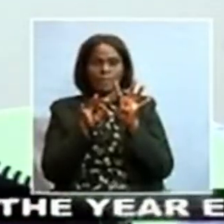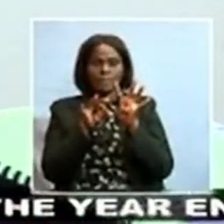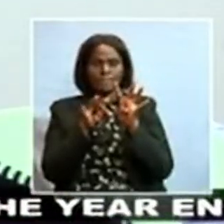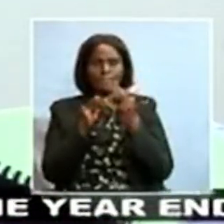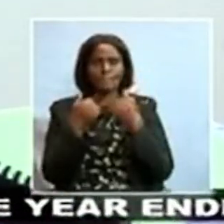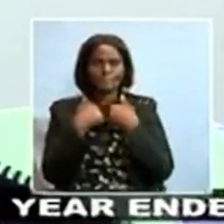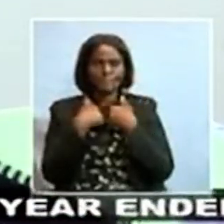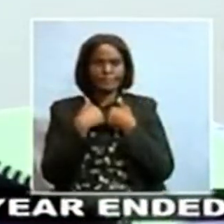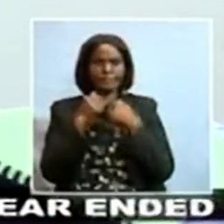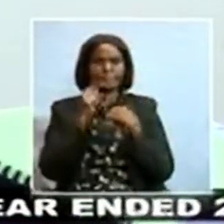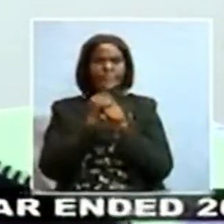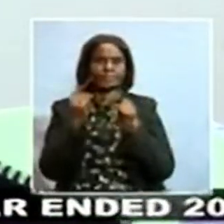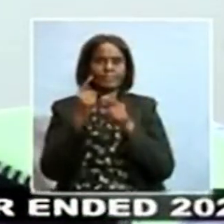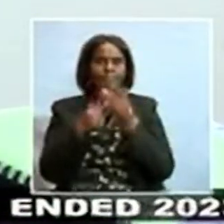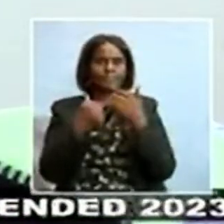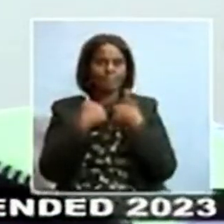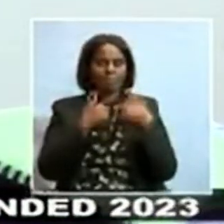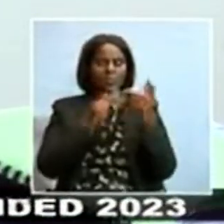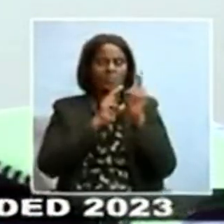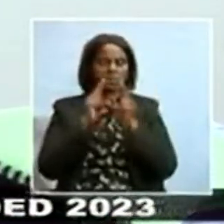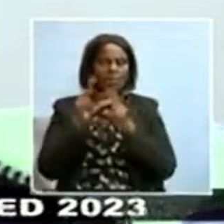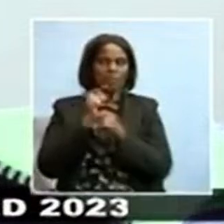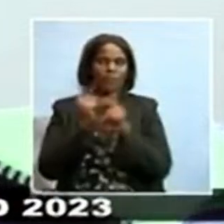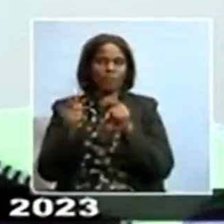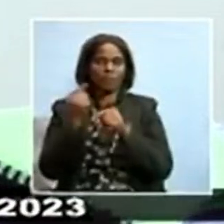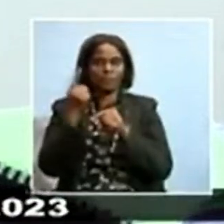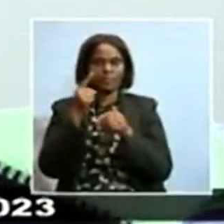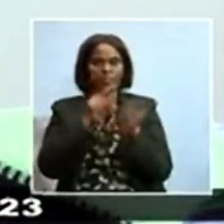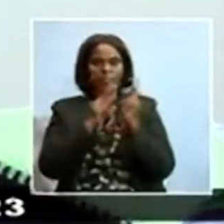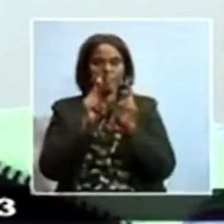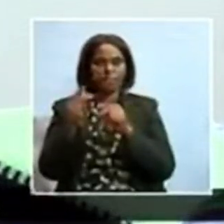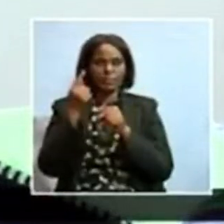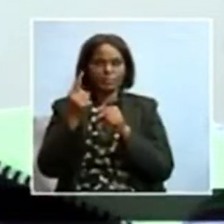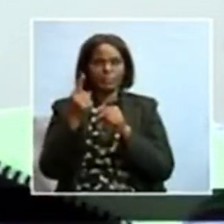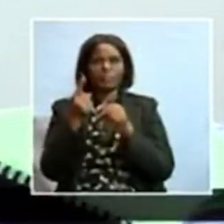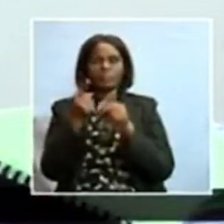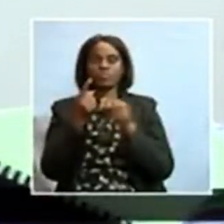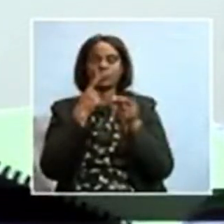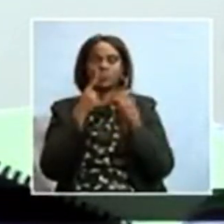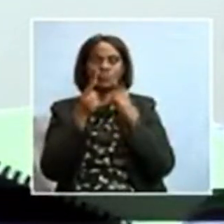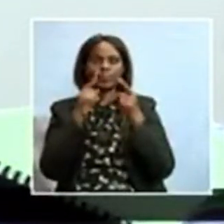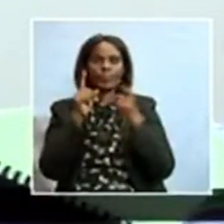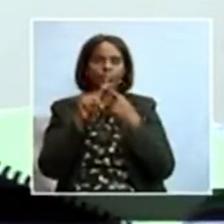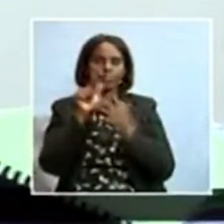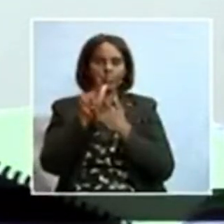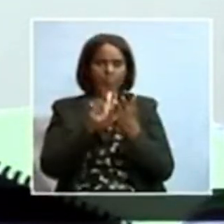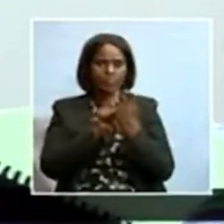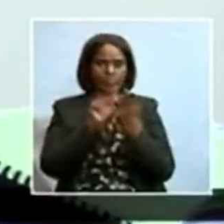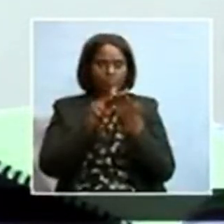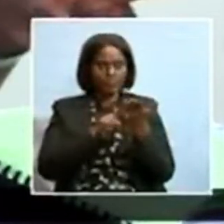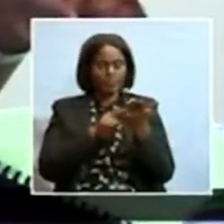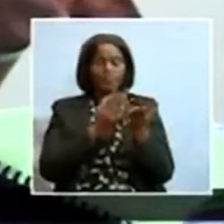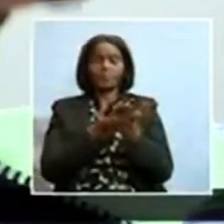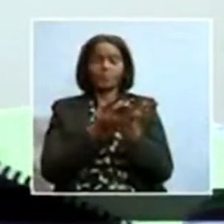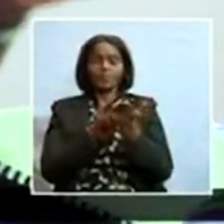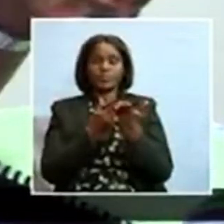He's just answered one, talking to the legal status. The other question